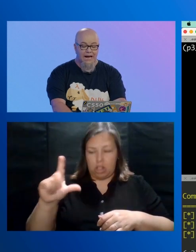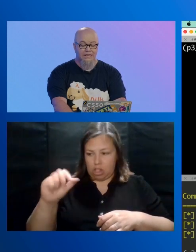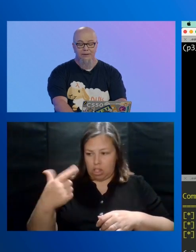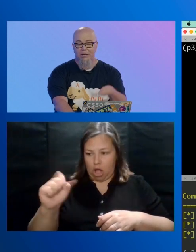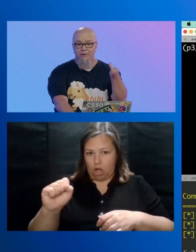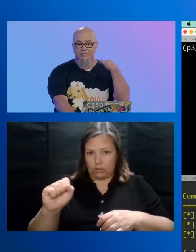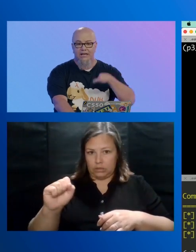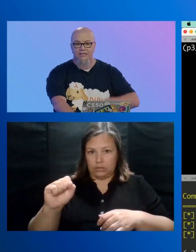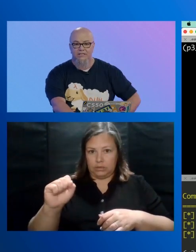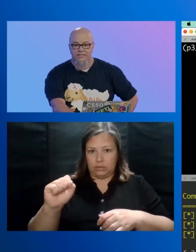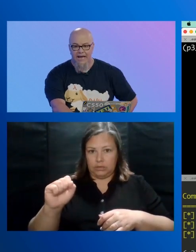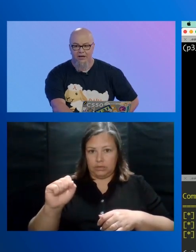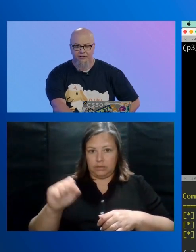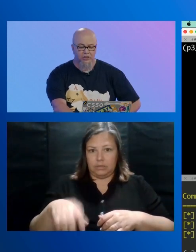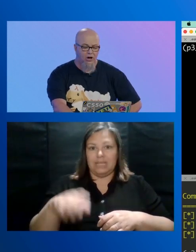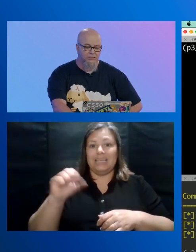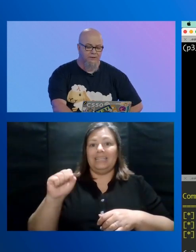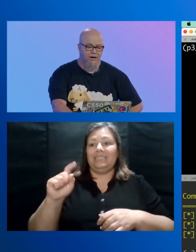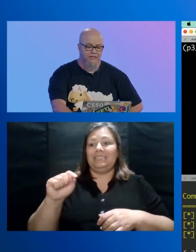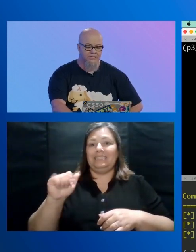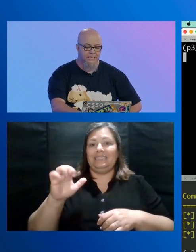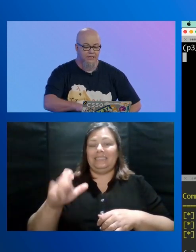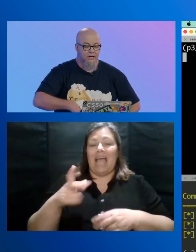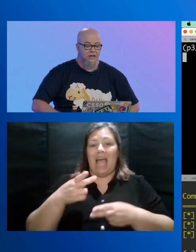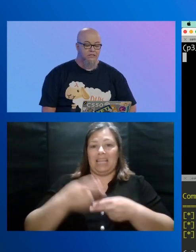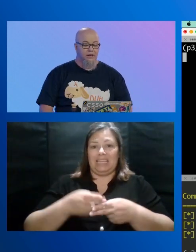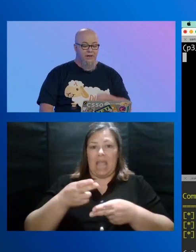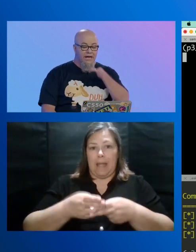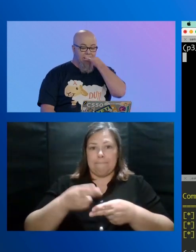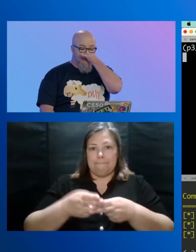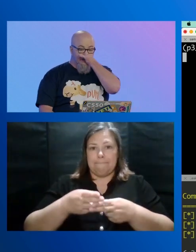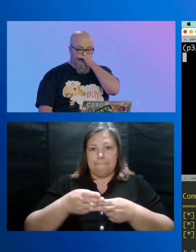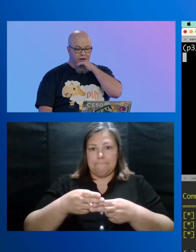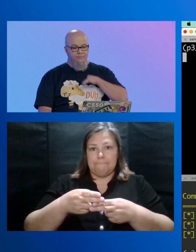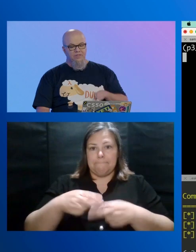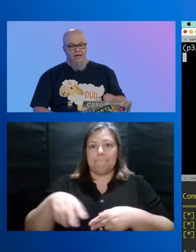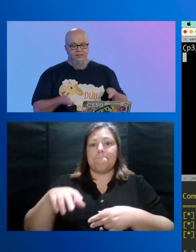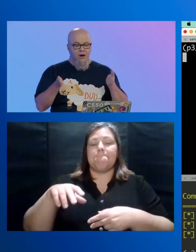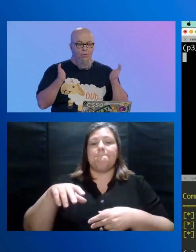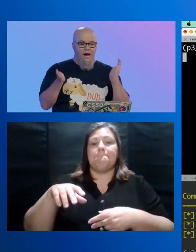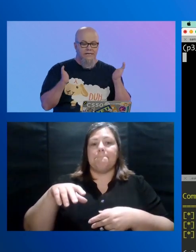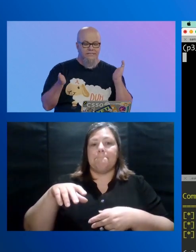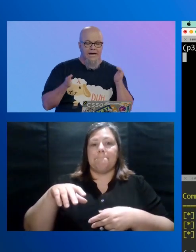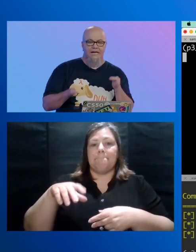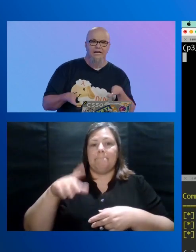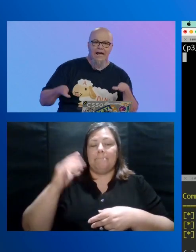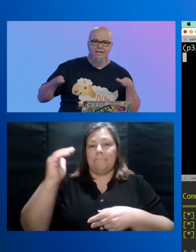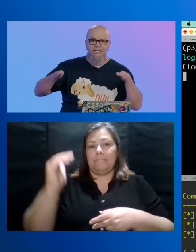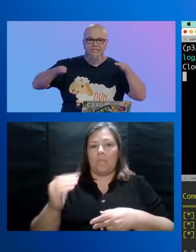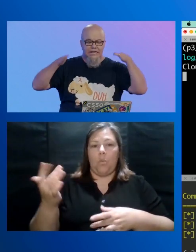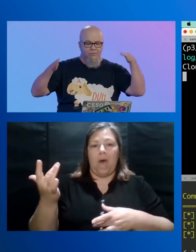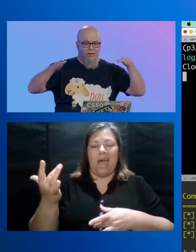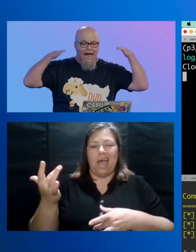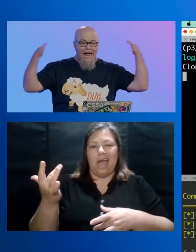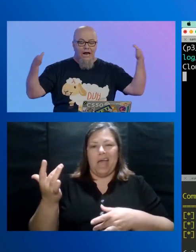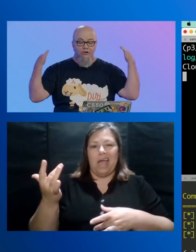the stack name, and I'm going to tell it to tail the logs, that -t. So I'm going to hit enter here, and then I wait a second.